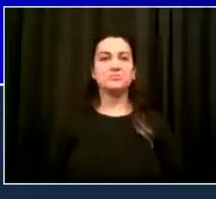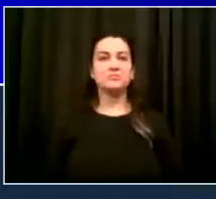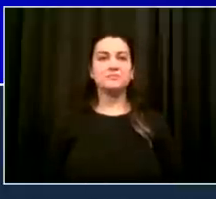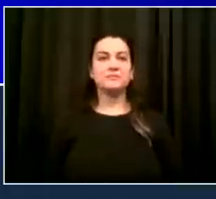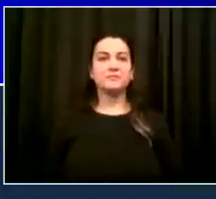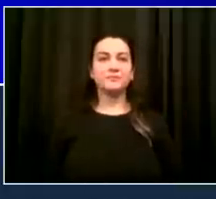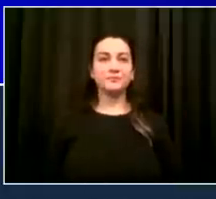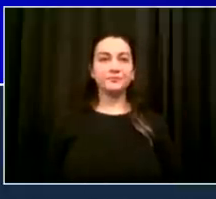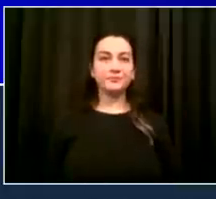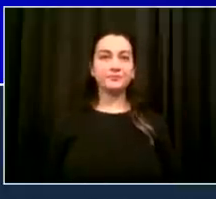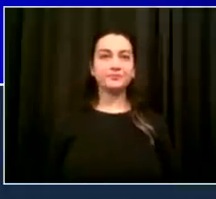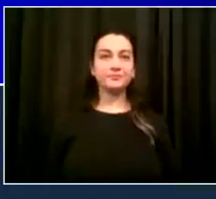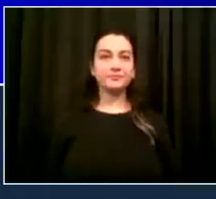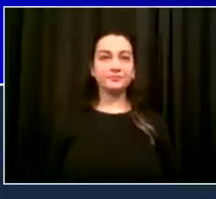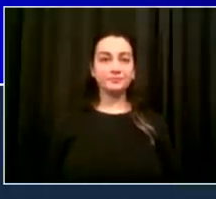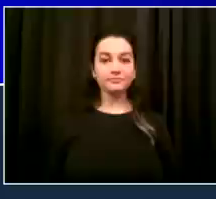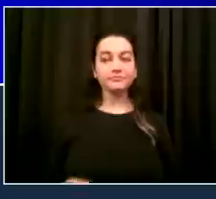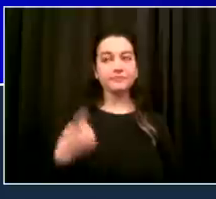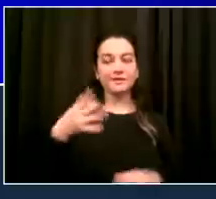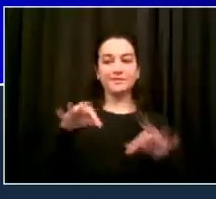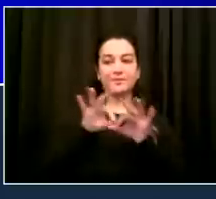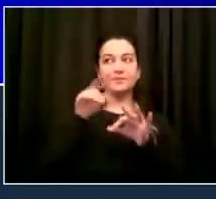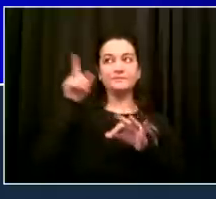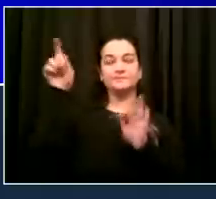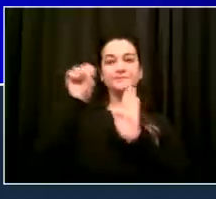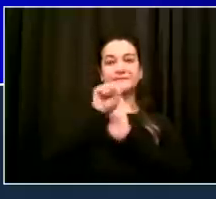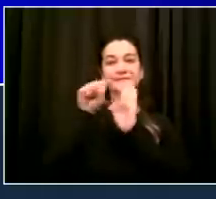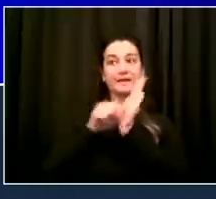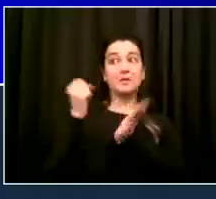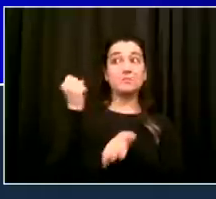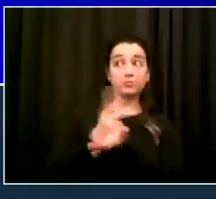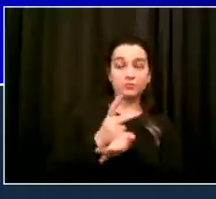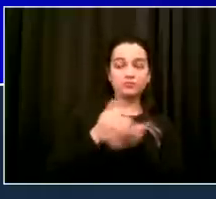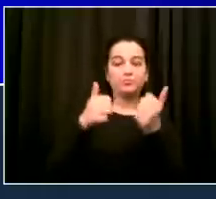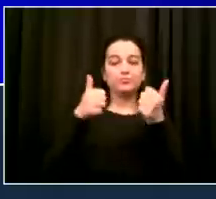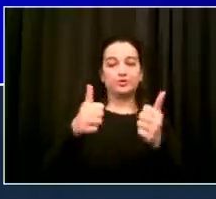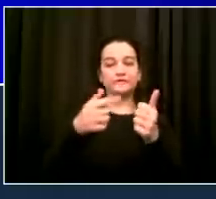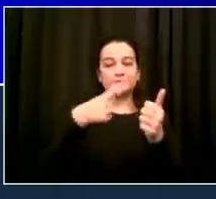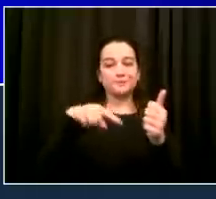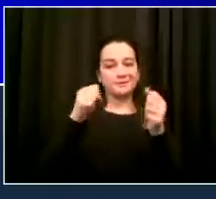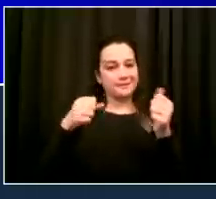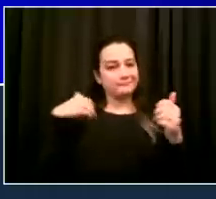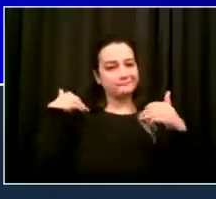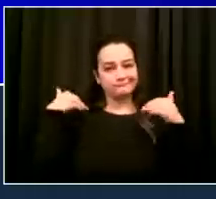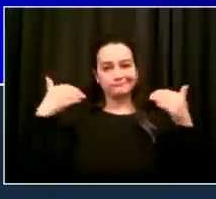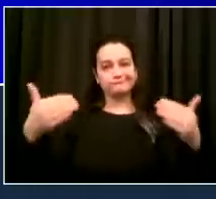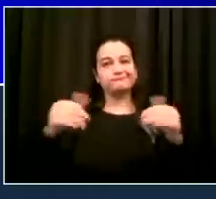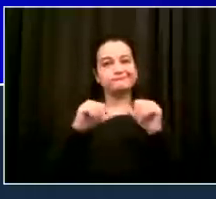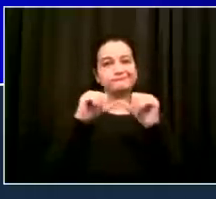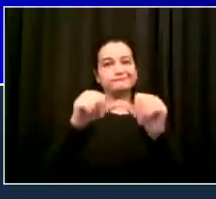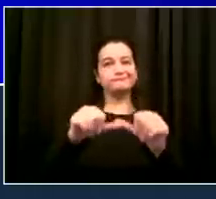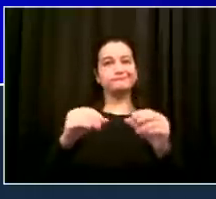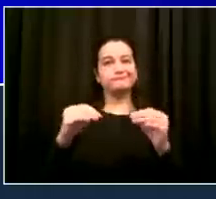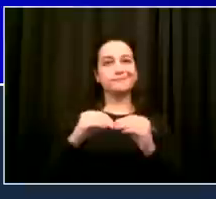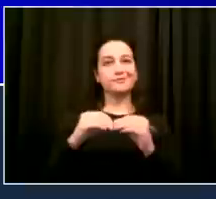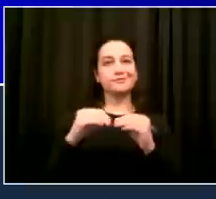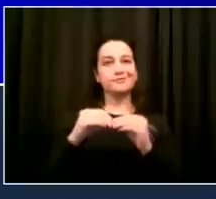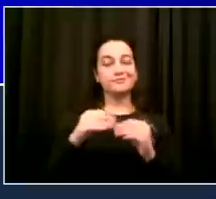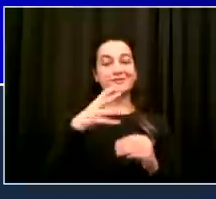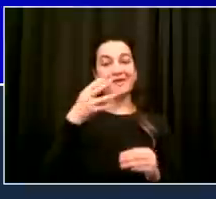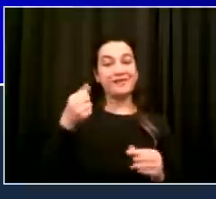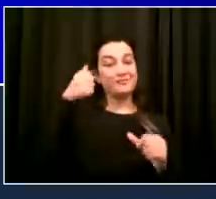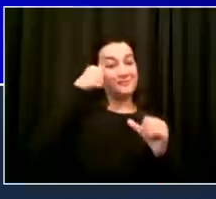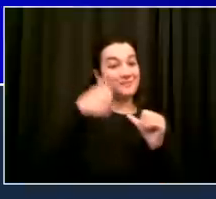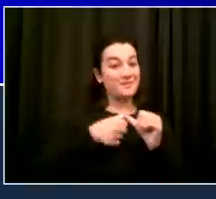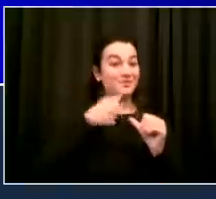doses yesterday. Do the math. At the rate we're going, we're going to be out in less than 2 weeks. We're going to be out of doses. So we got a huge